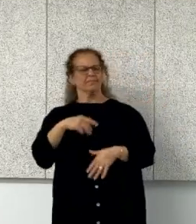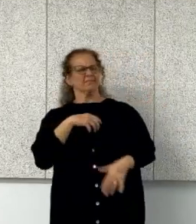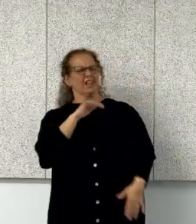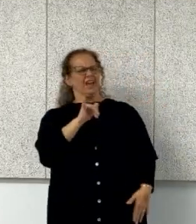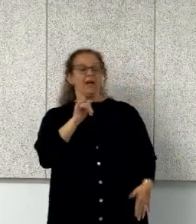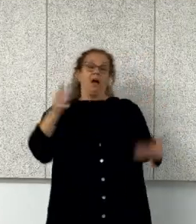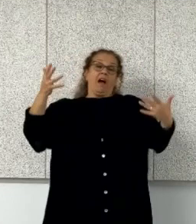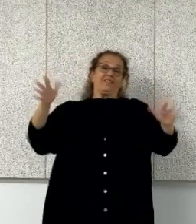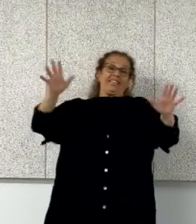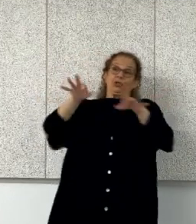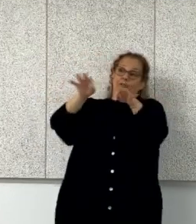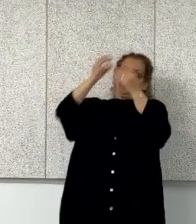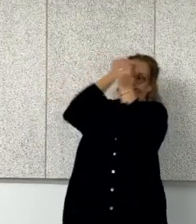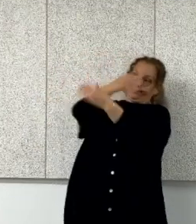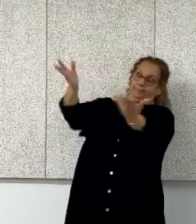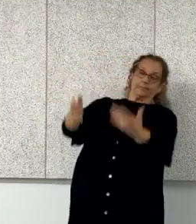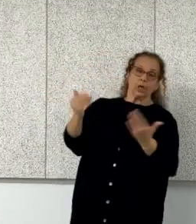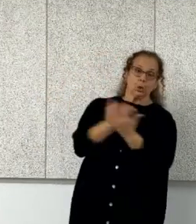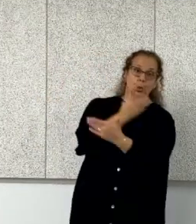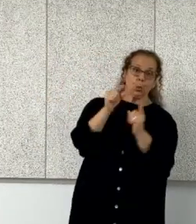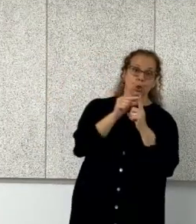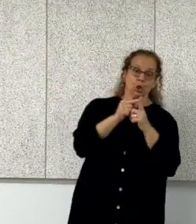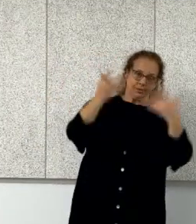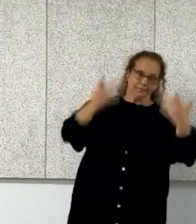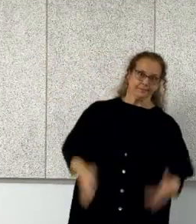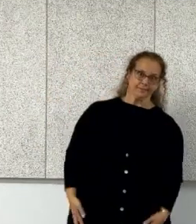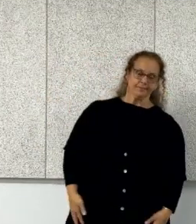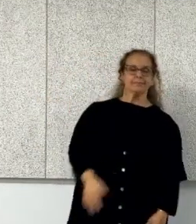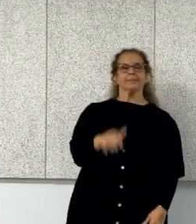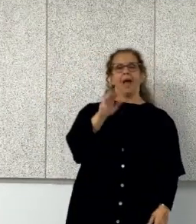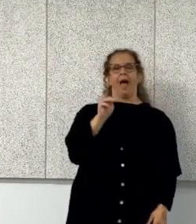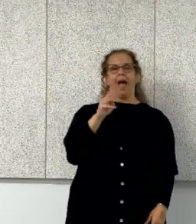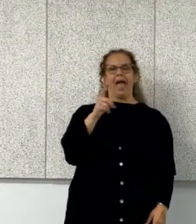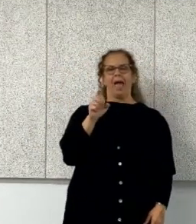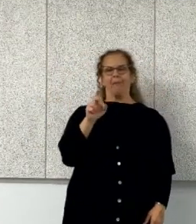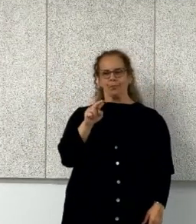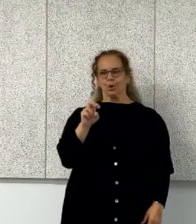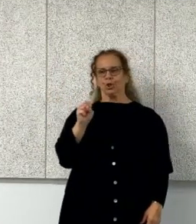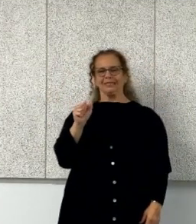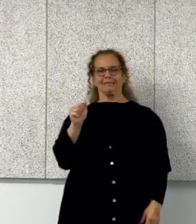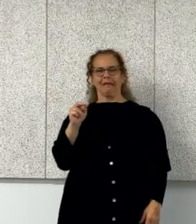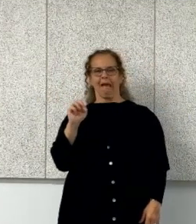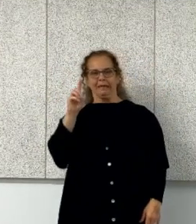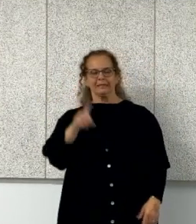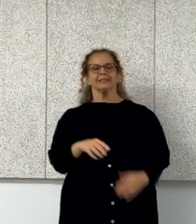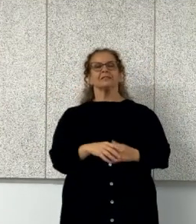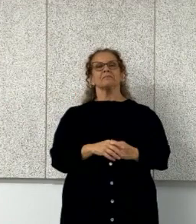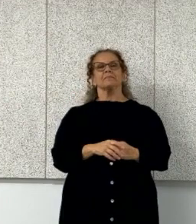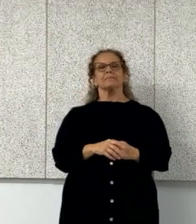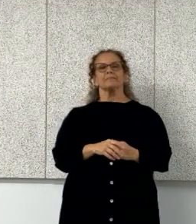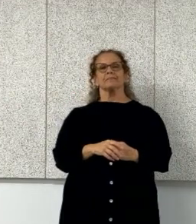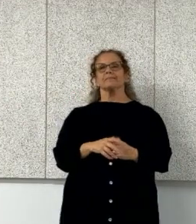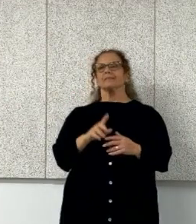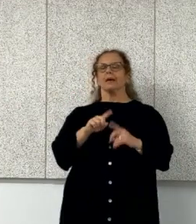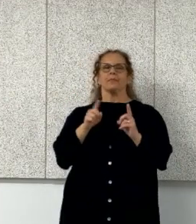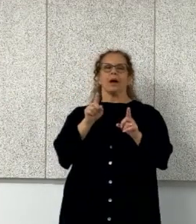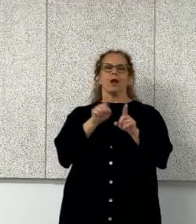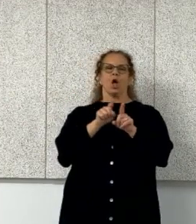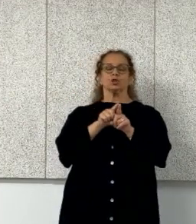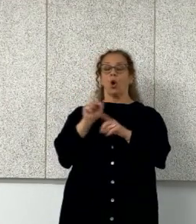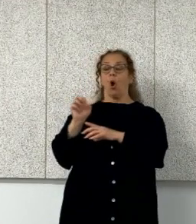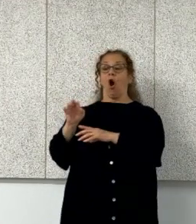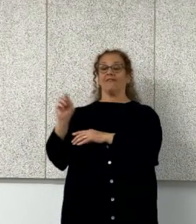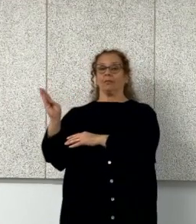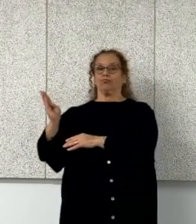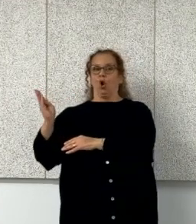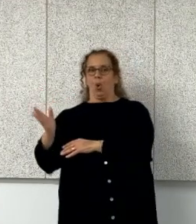done. That's marketing. That's all you need to know about marketing. You've learned. Very big fan of Anne Juliet. And also just to like give some love on the off-Broadway space and